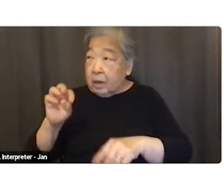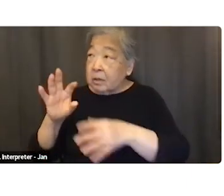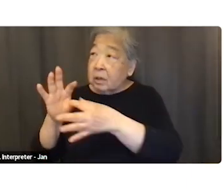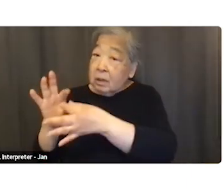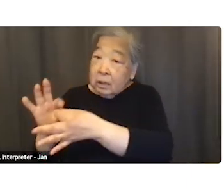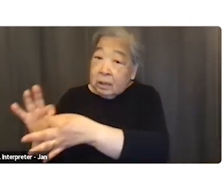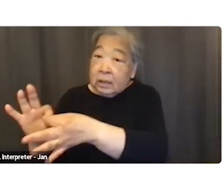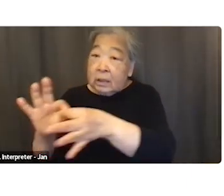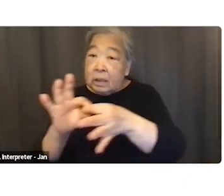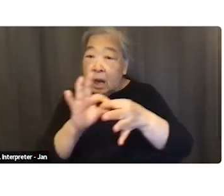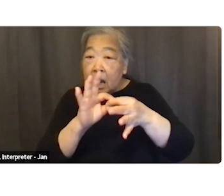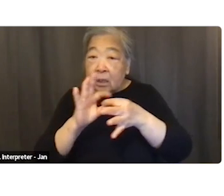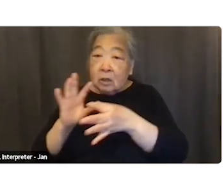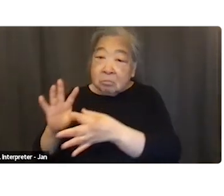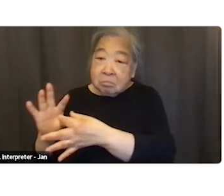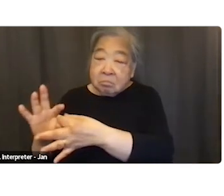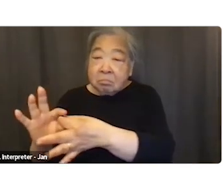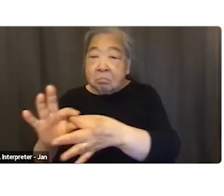So,